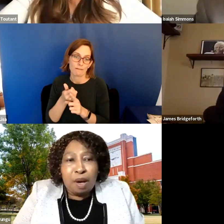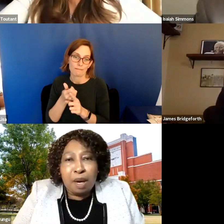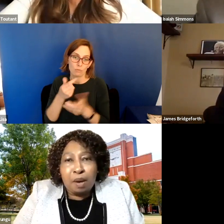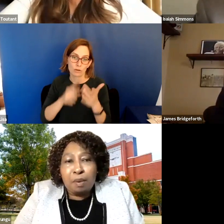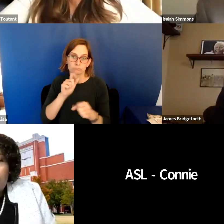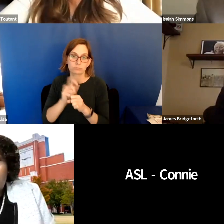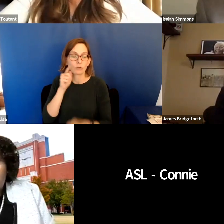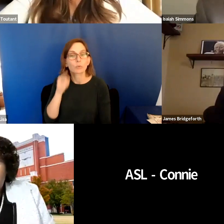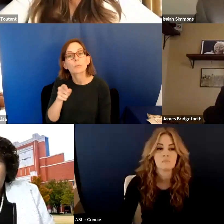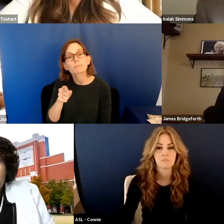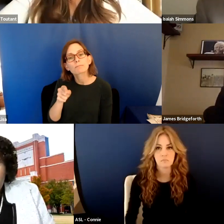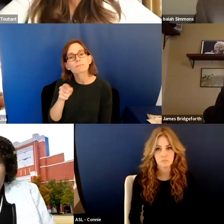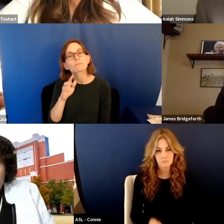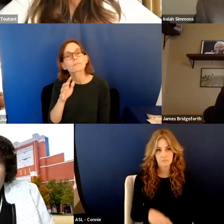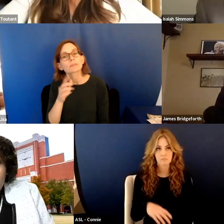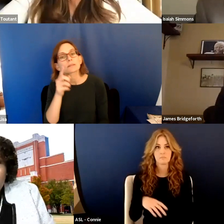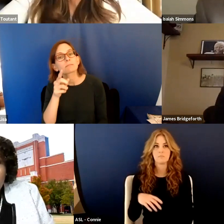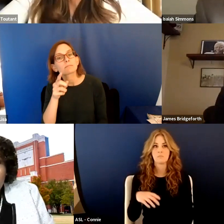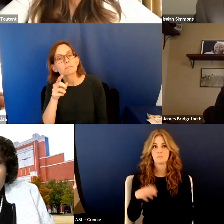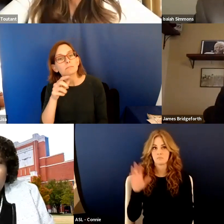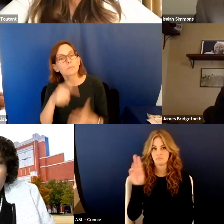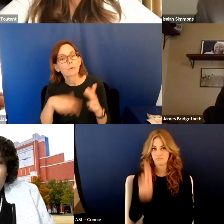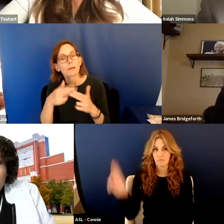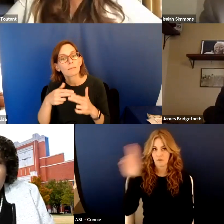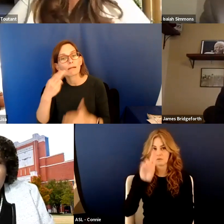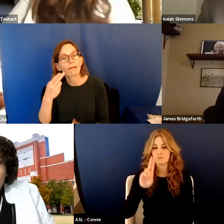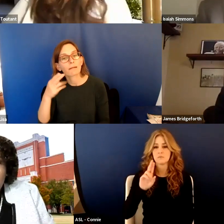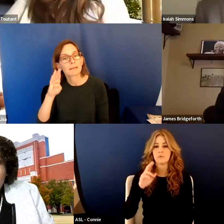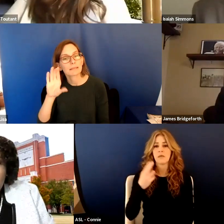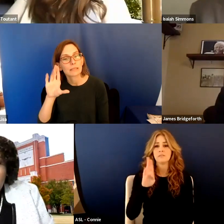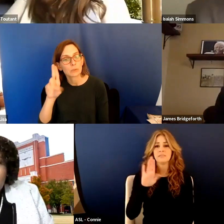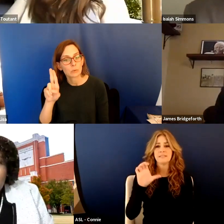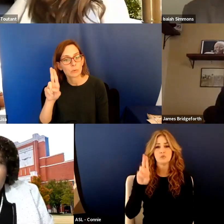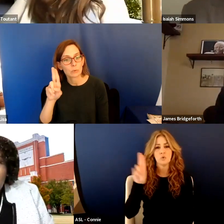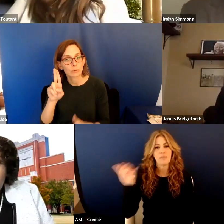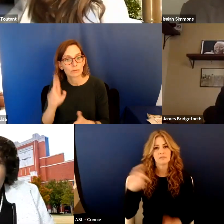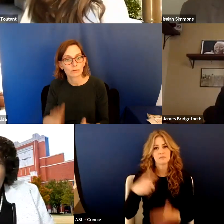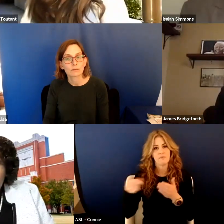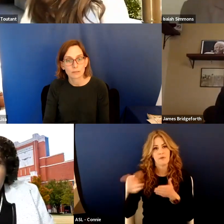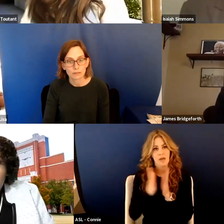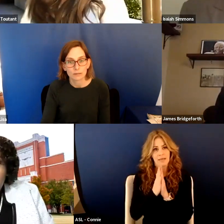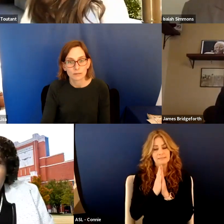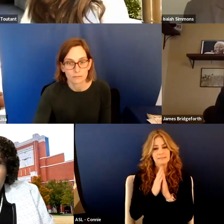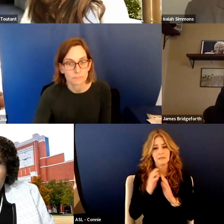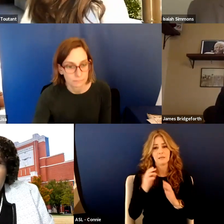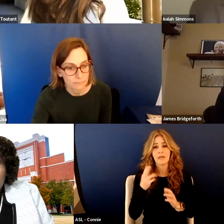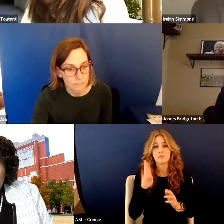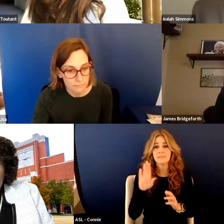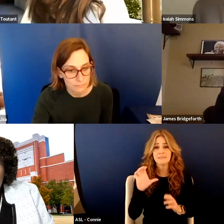Thank you. What about in HBCUs? That's what, Eugene is asking. You know, HBCUs